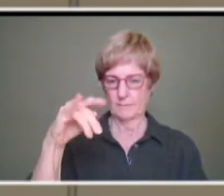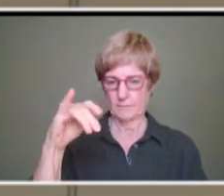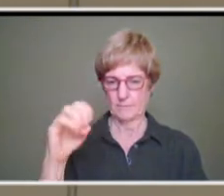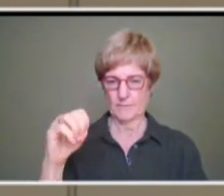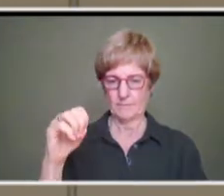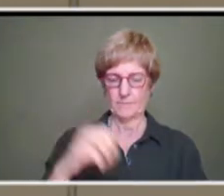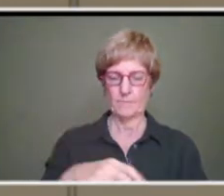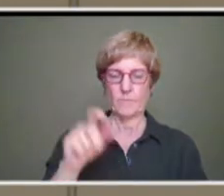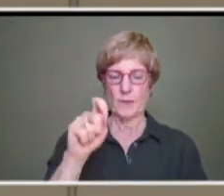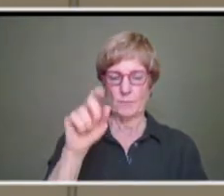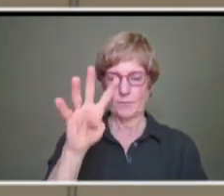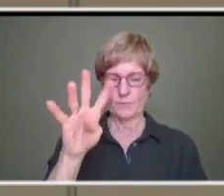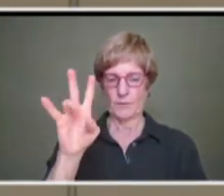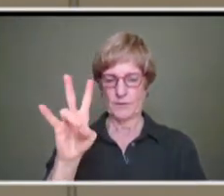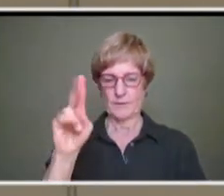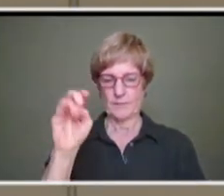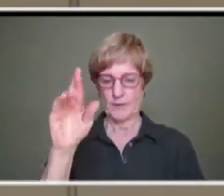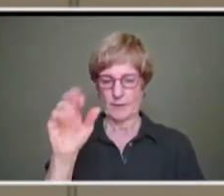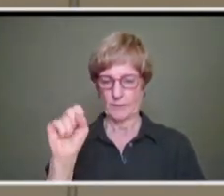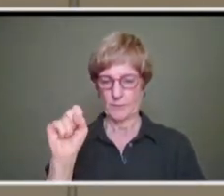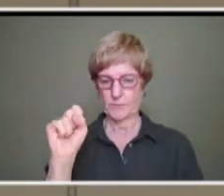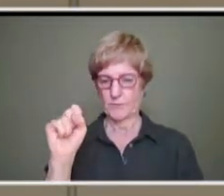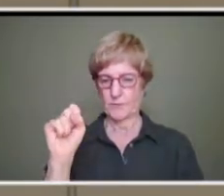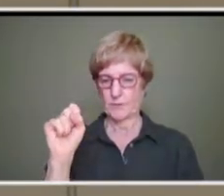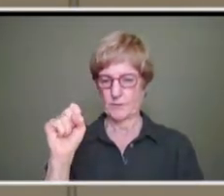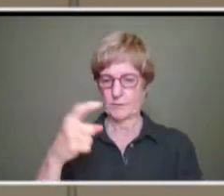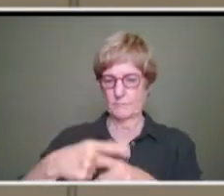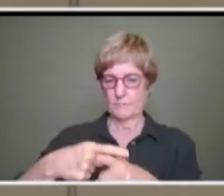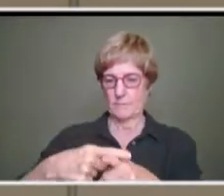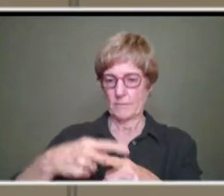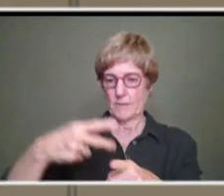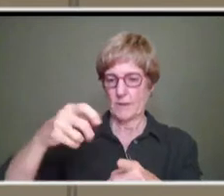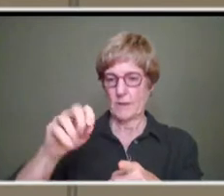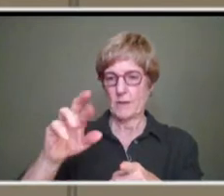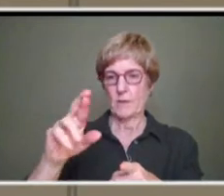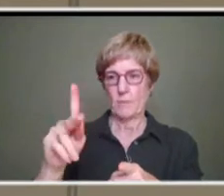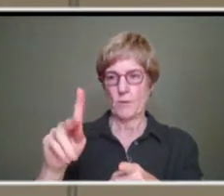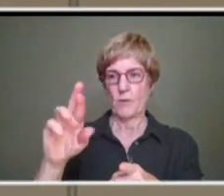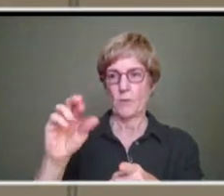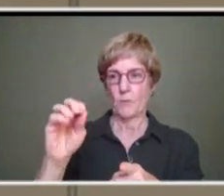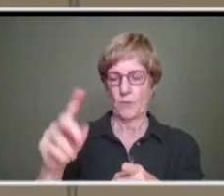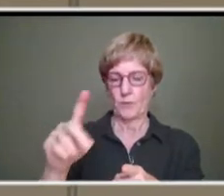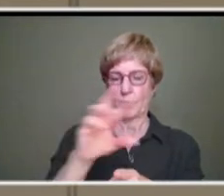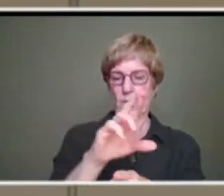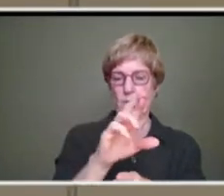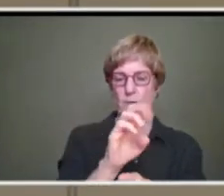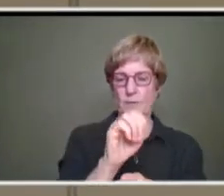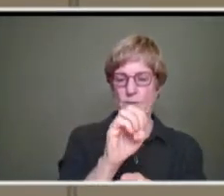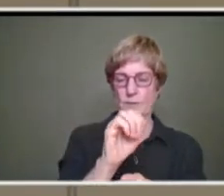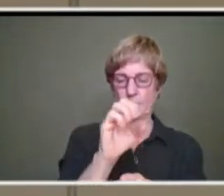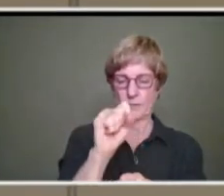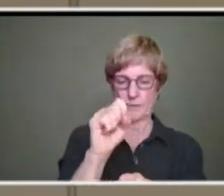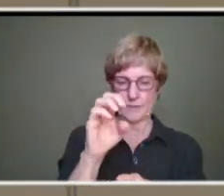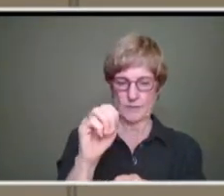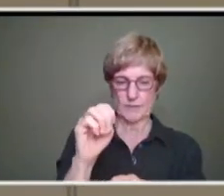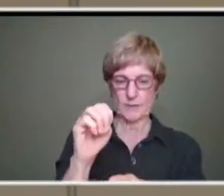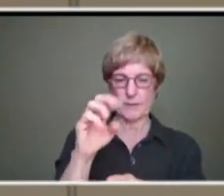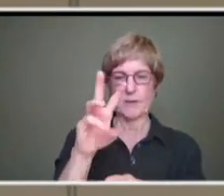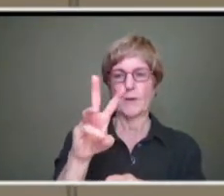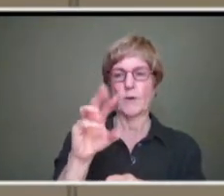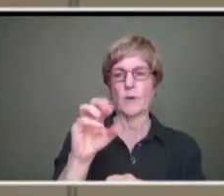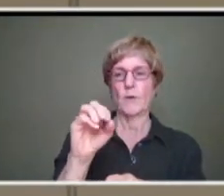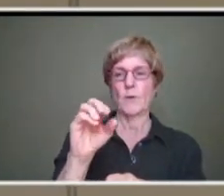0.47 Acres located at the southeast intersection of Park Road and Reese Road north of East Woodlawn Road and Council district 6 Mr